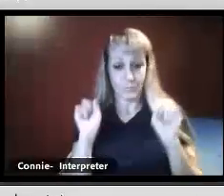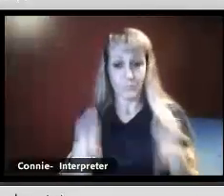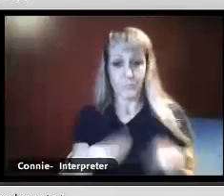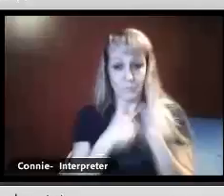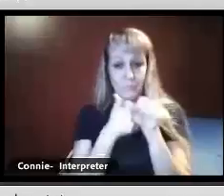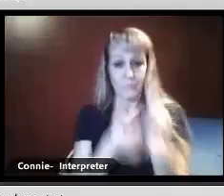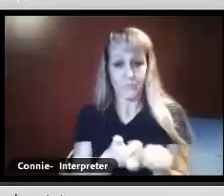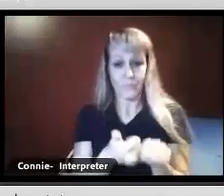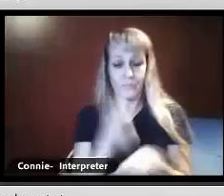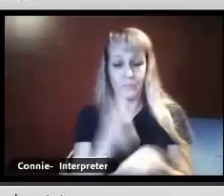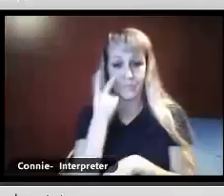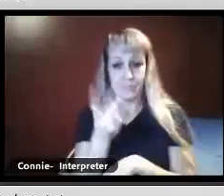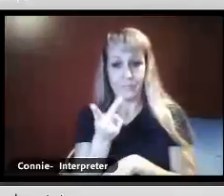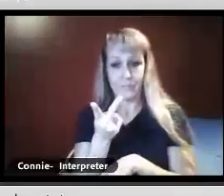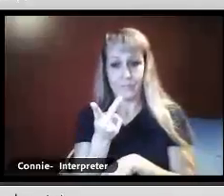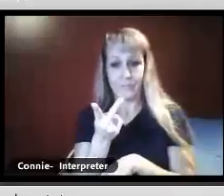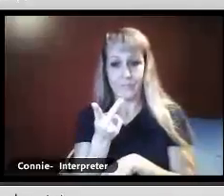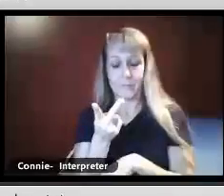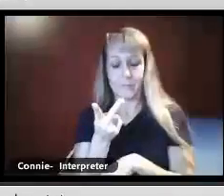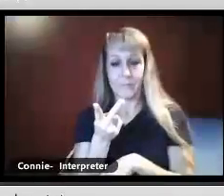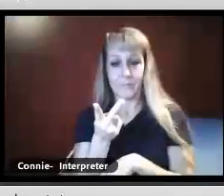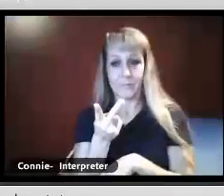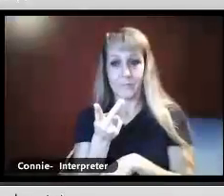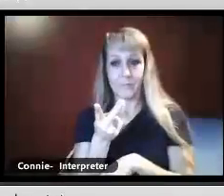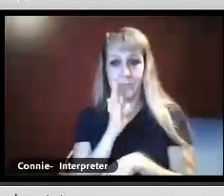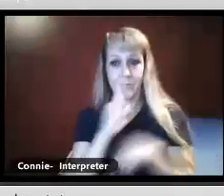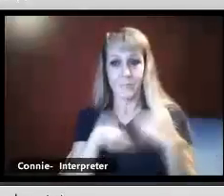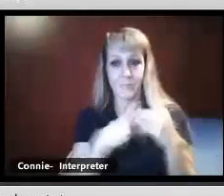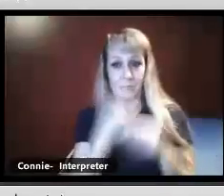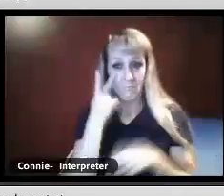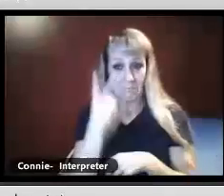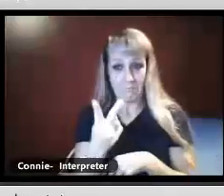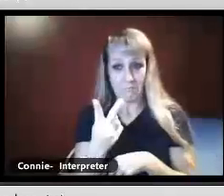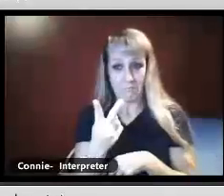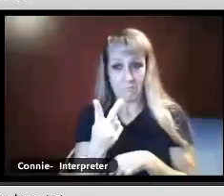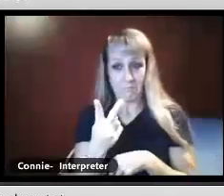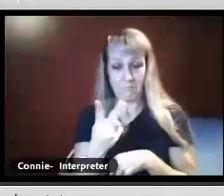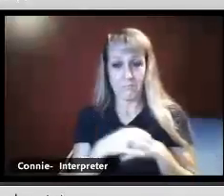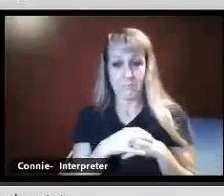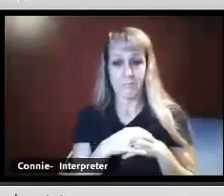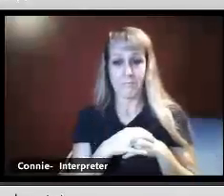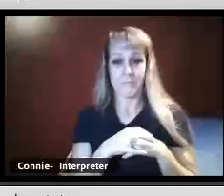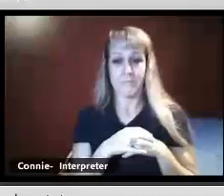and see what it is that I'm talking about, grooving on,